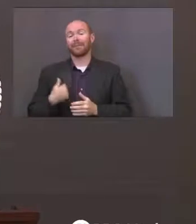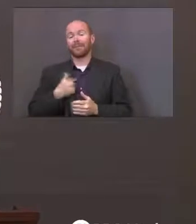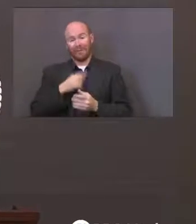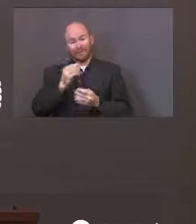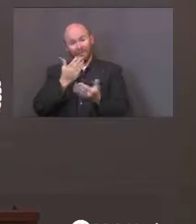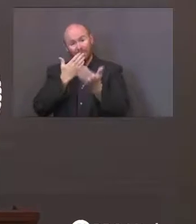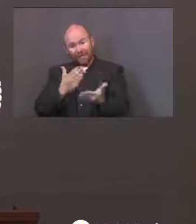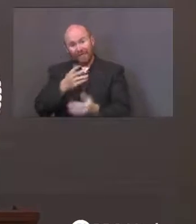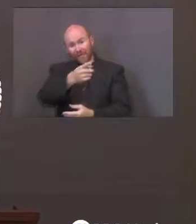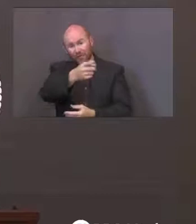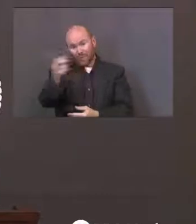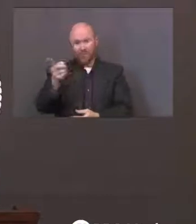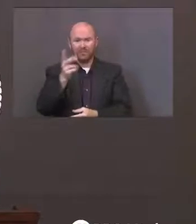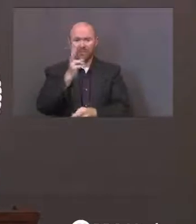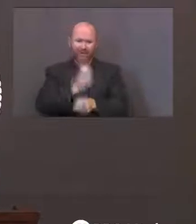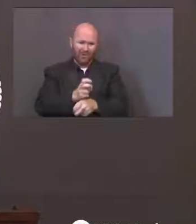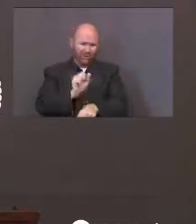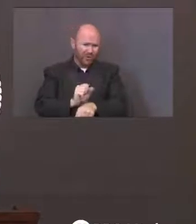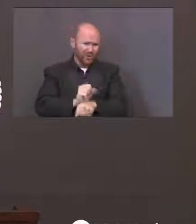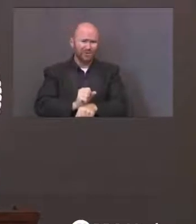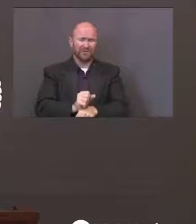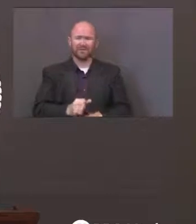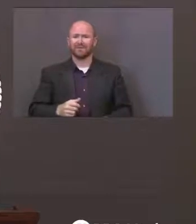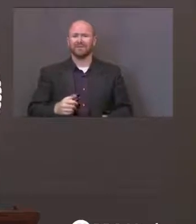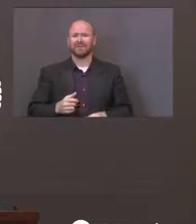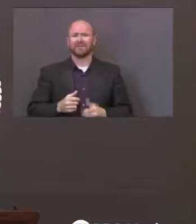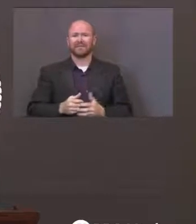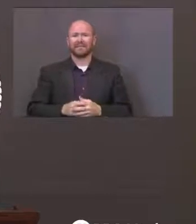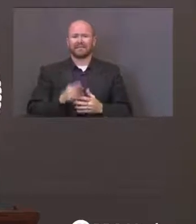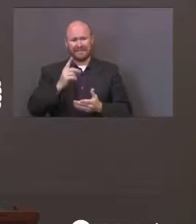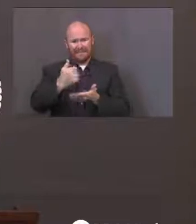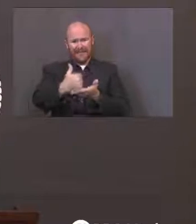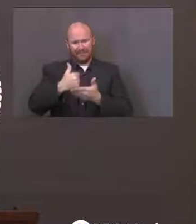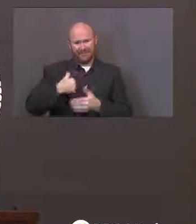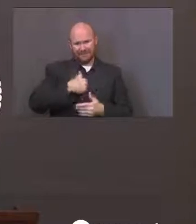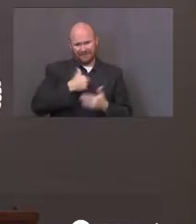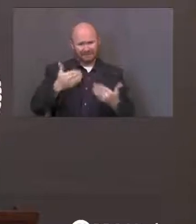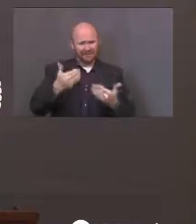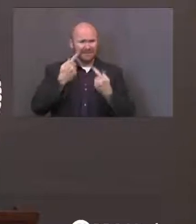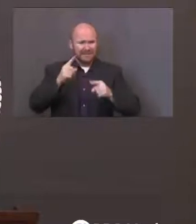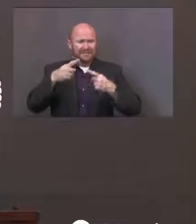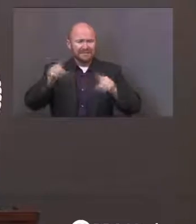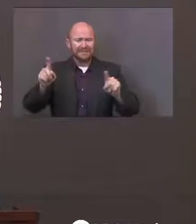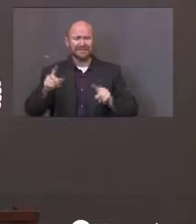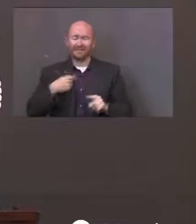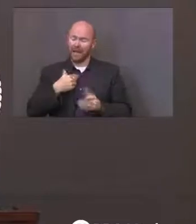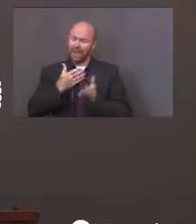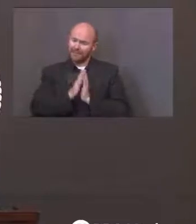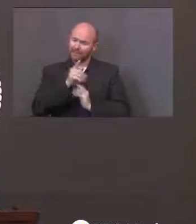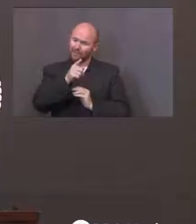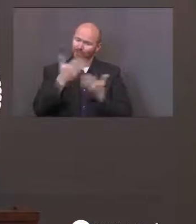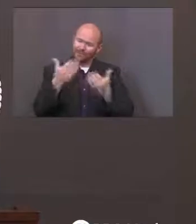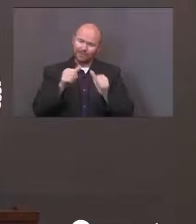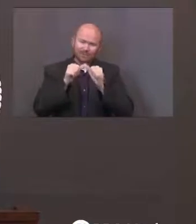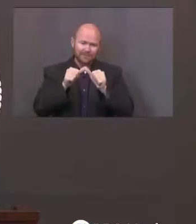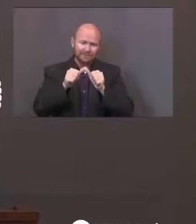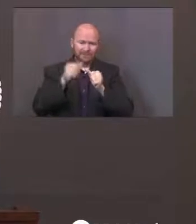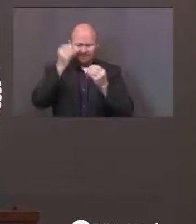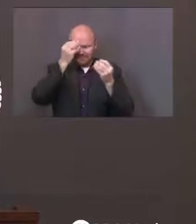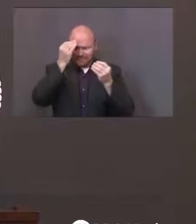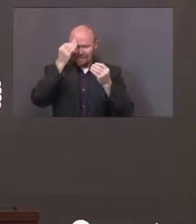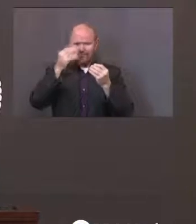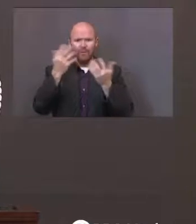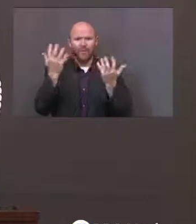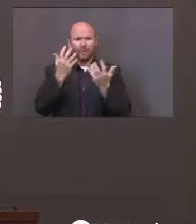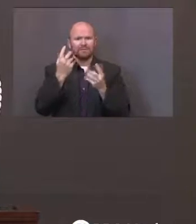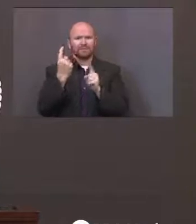It really is you doing the bulk of the work and helping us to succeed. We ask you to continue to be mindful of the issues out